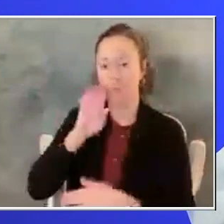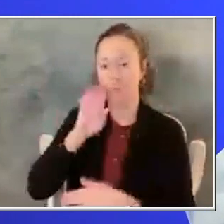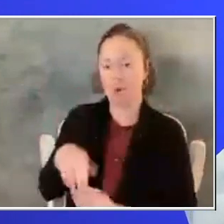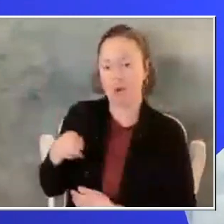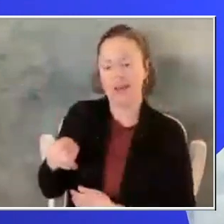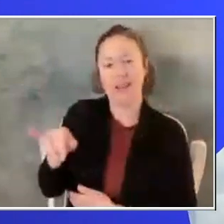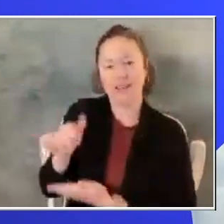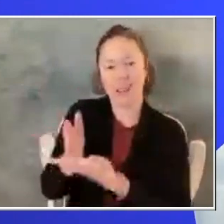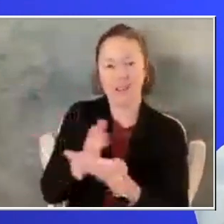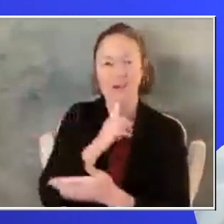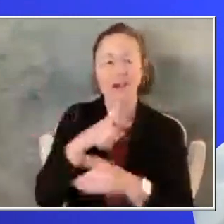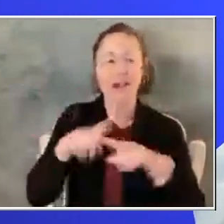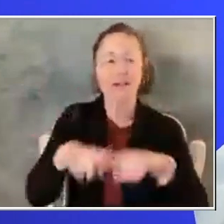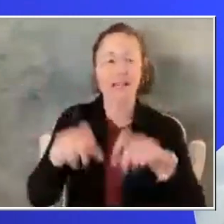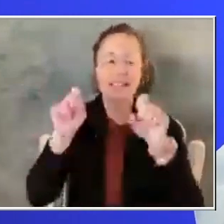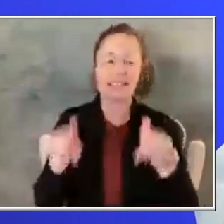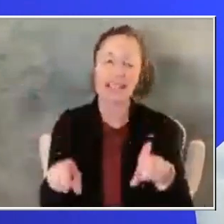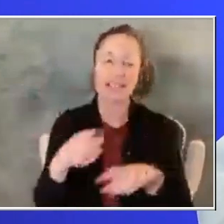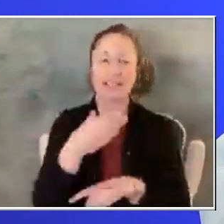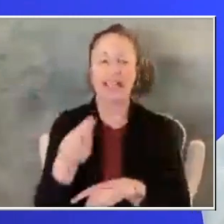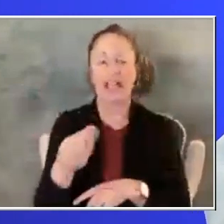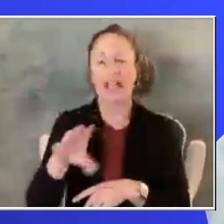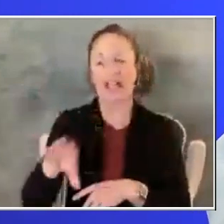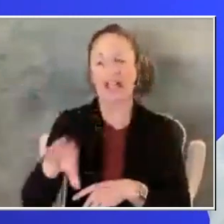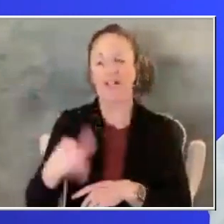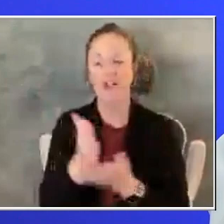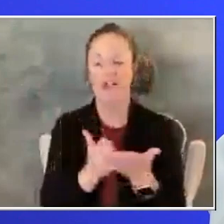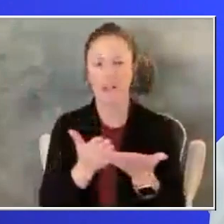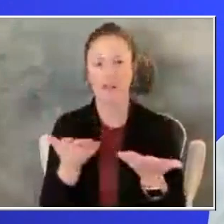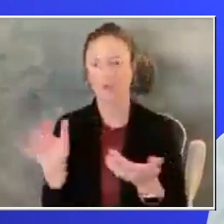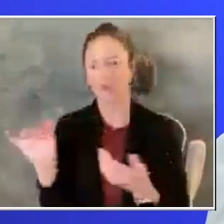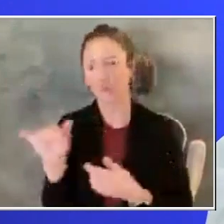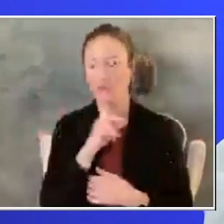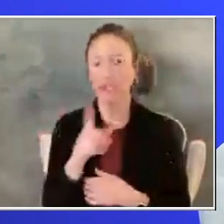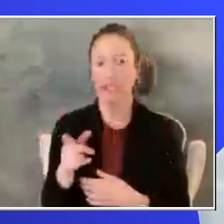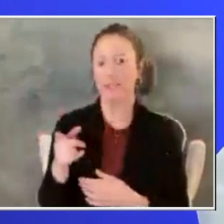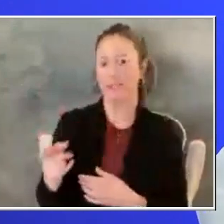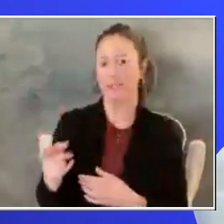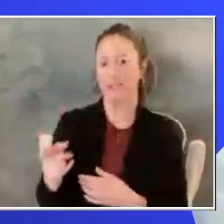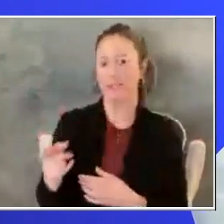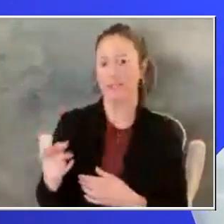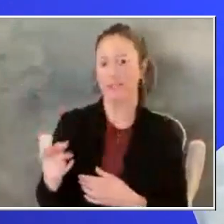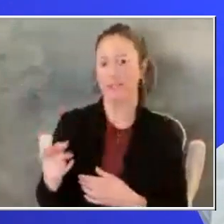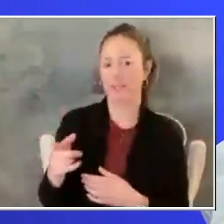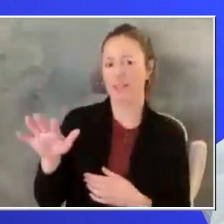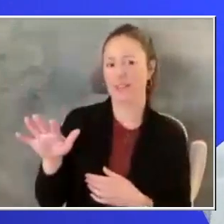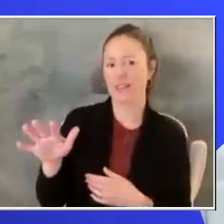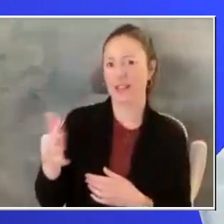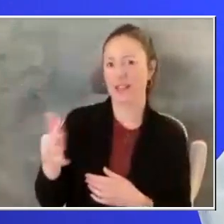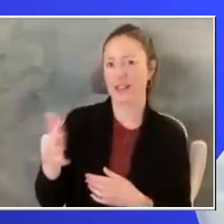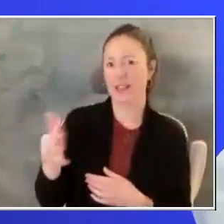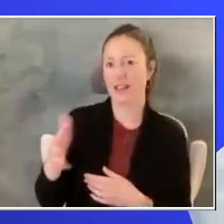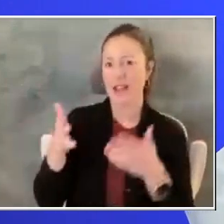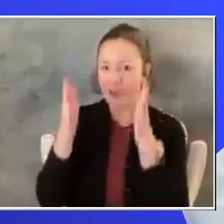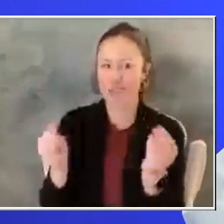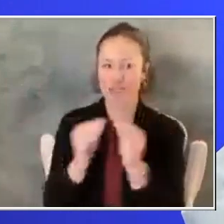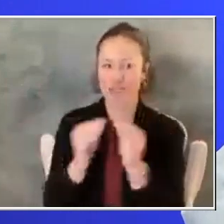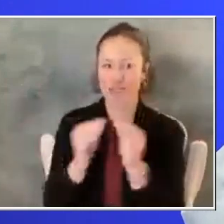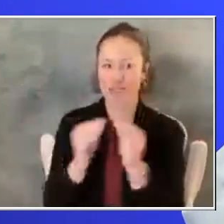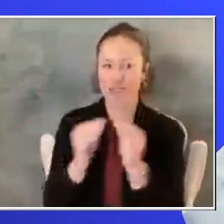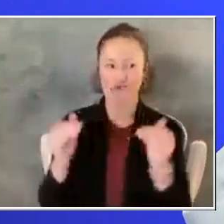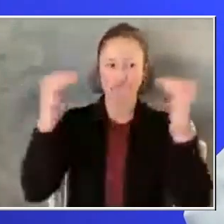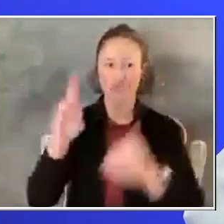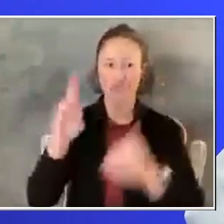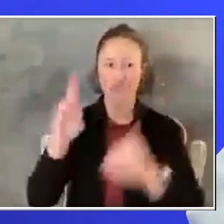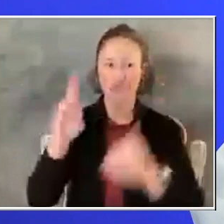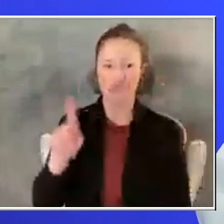based on testing and other factors, is sort of puts a person more at higher risk, right? So they're at higher risk for their bones being